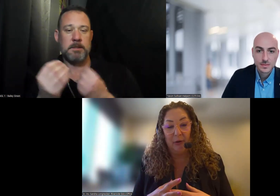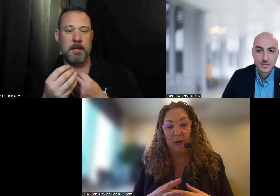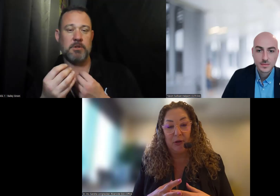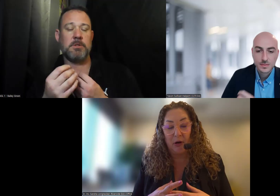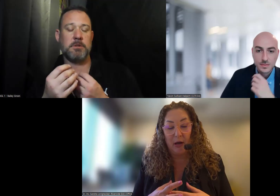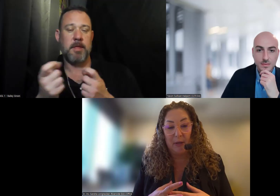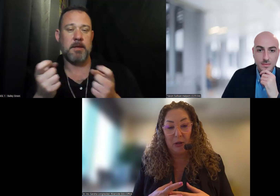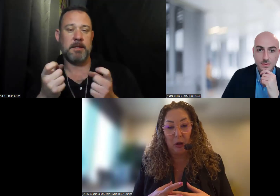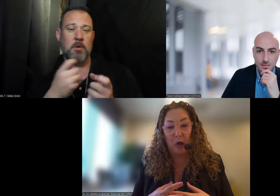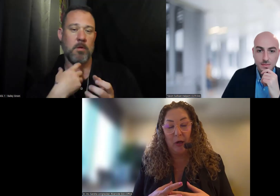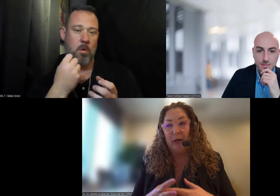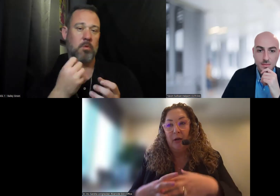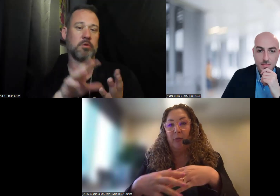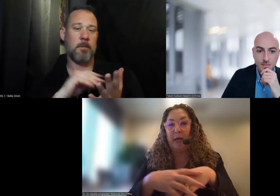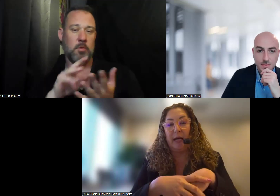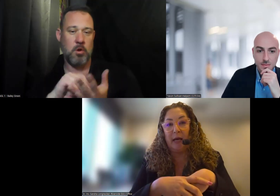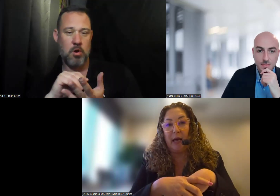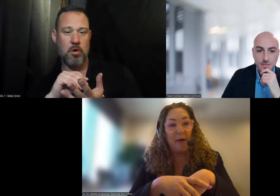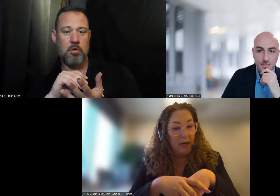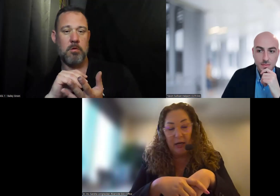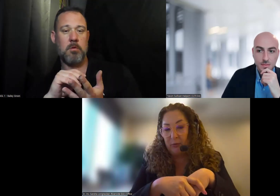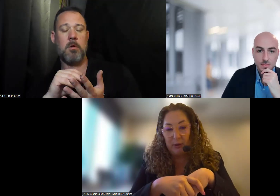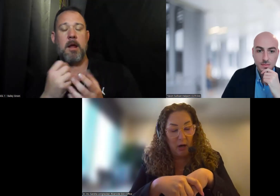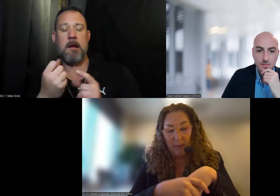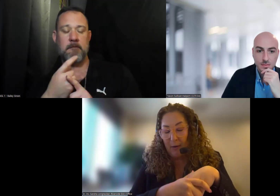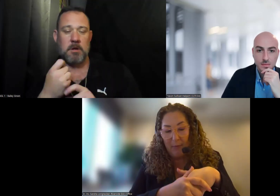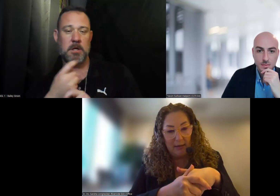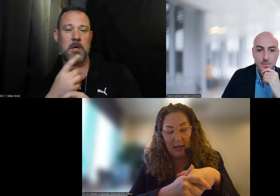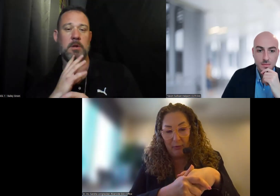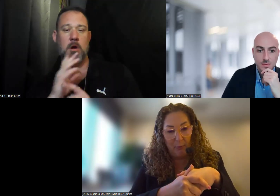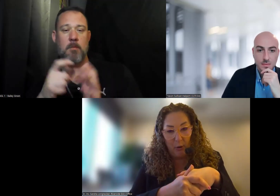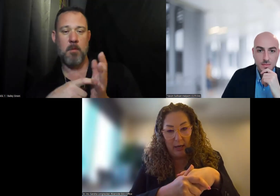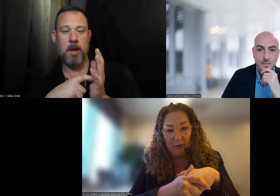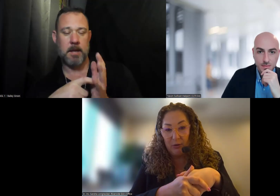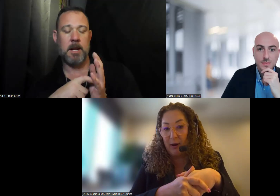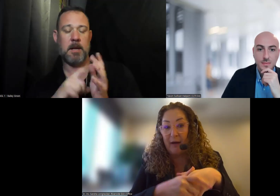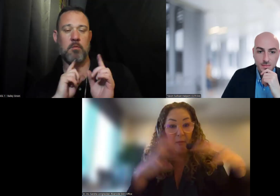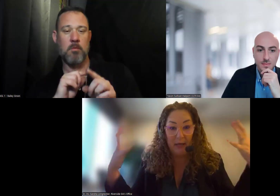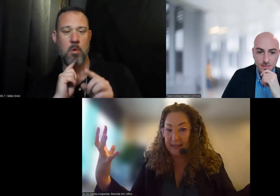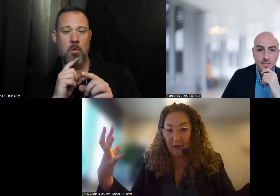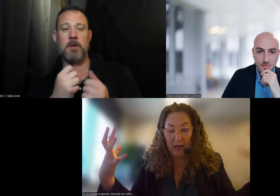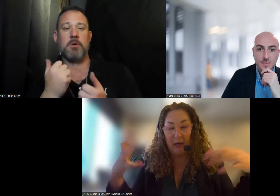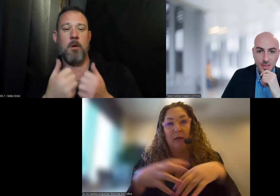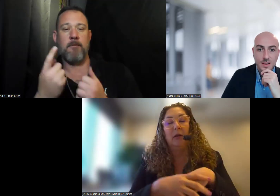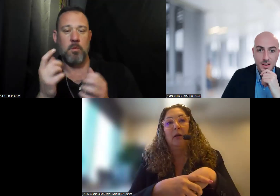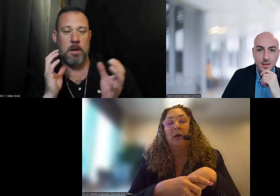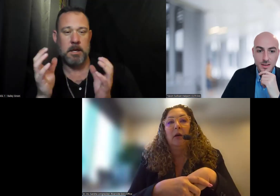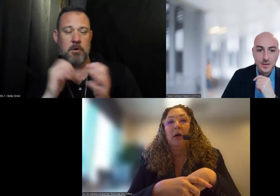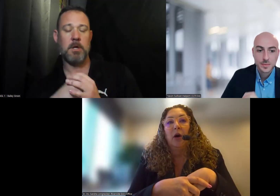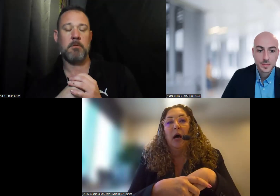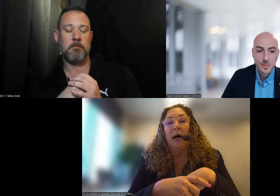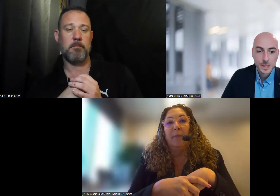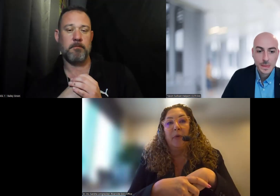with elders are coming to learn. Every year we talk about mandated reporting, so everybody's hearing it.